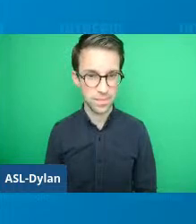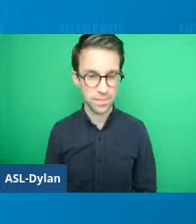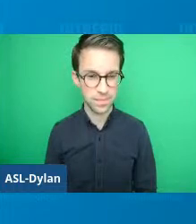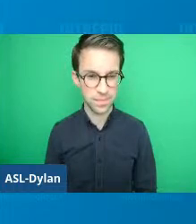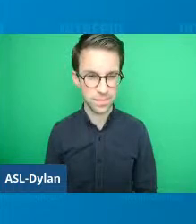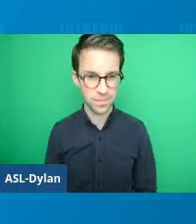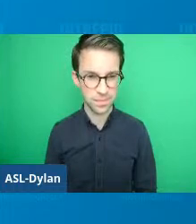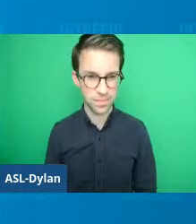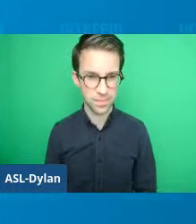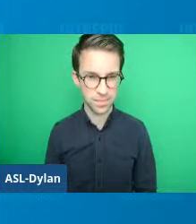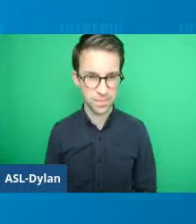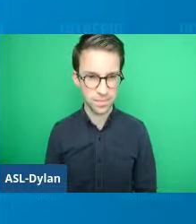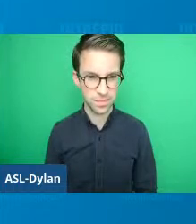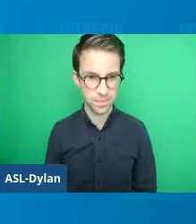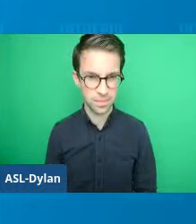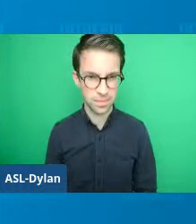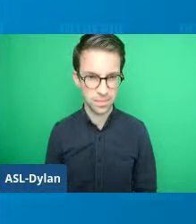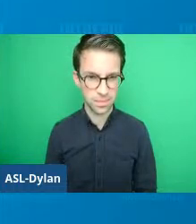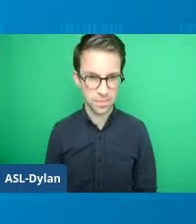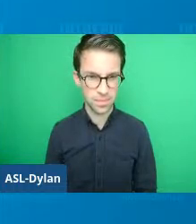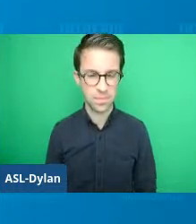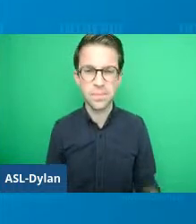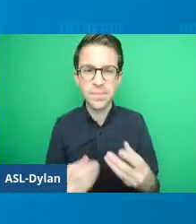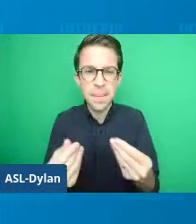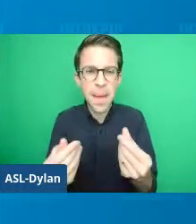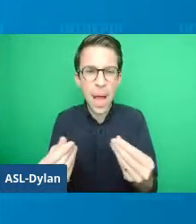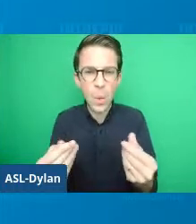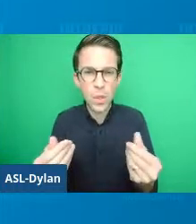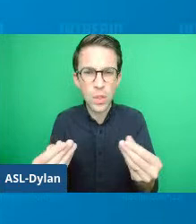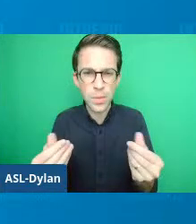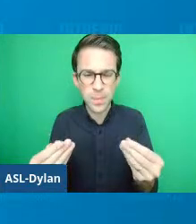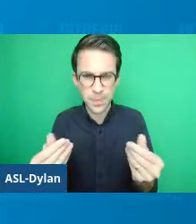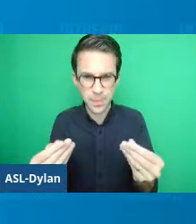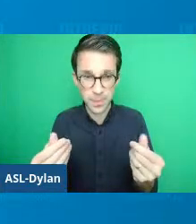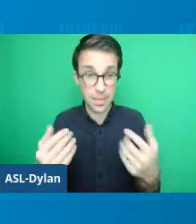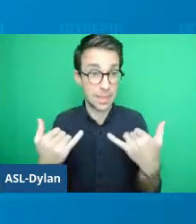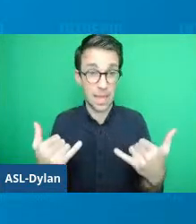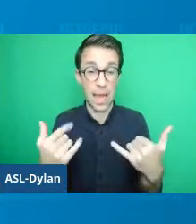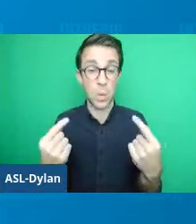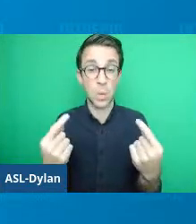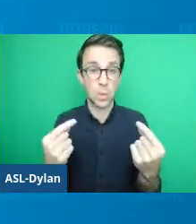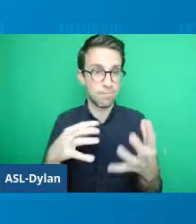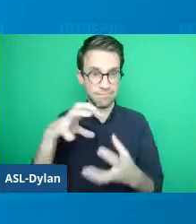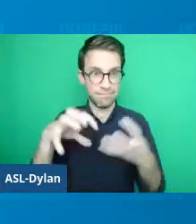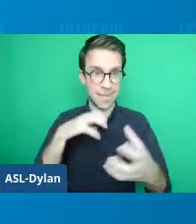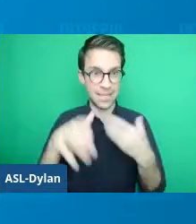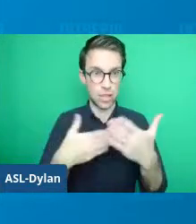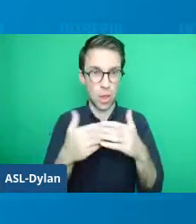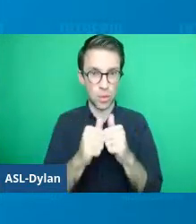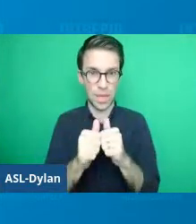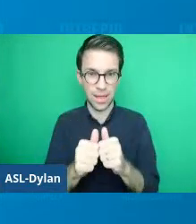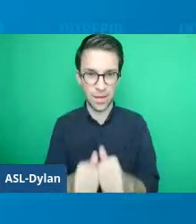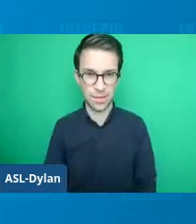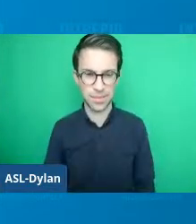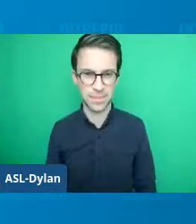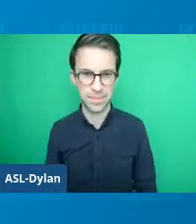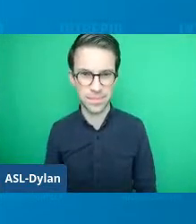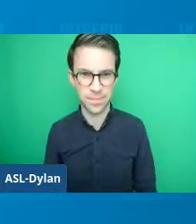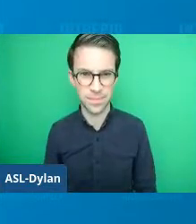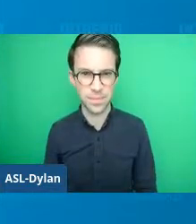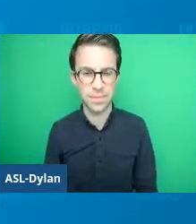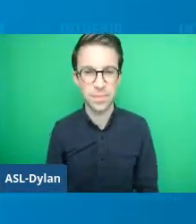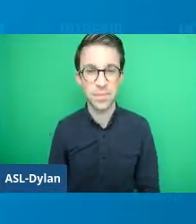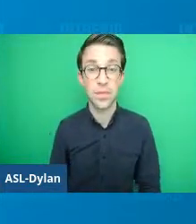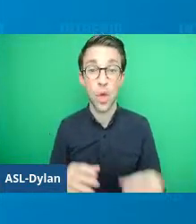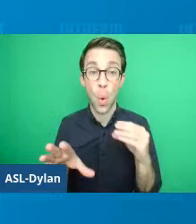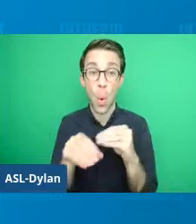All right, we've smashed up our ice into a nice fine powder. Now it's time to mix the ingredients together. Now we're going to add our